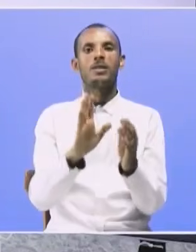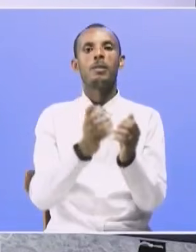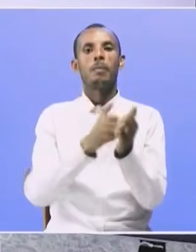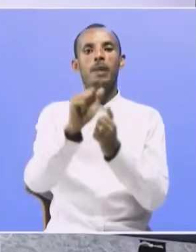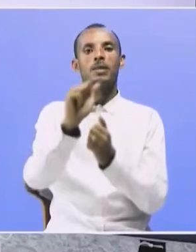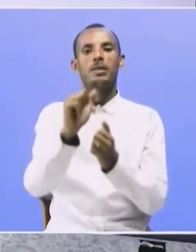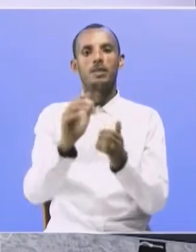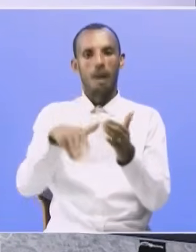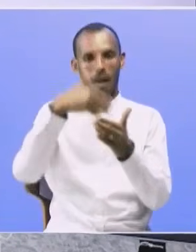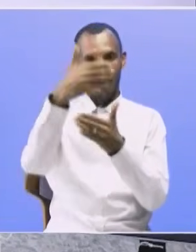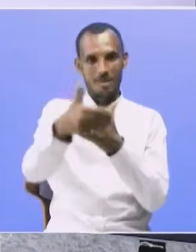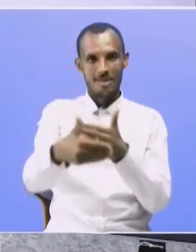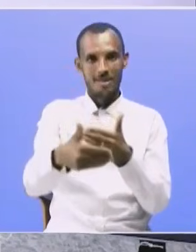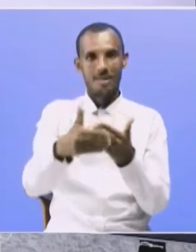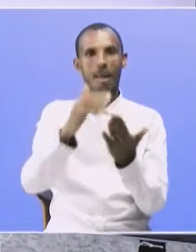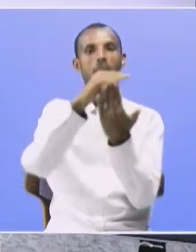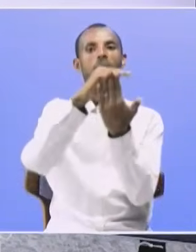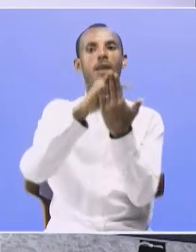the next part.